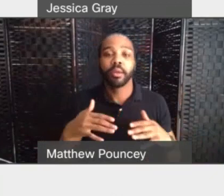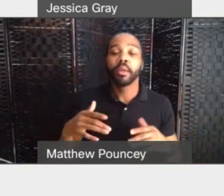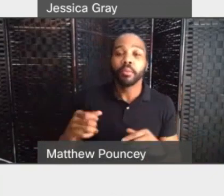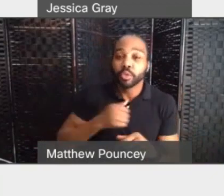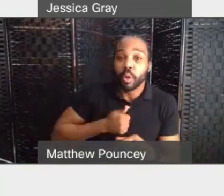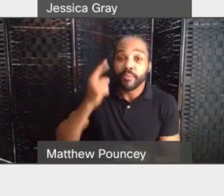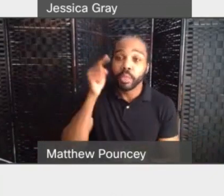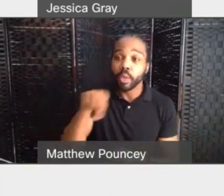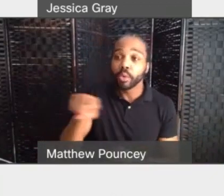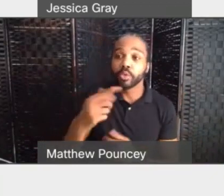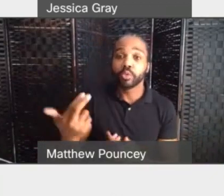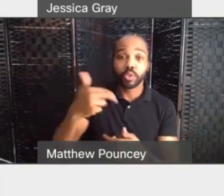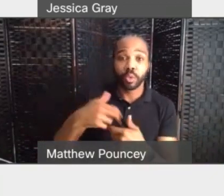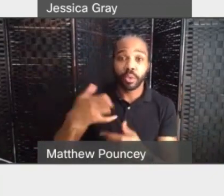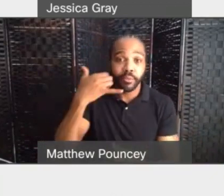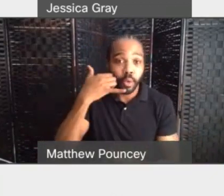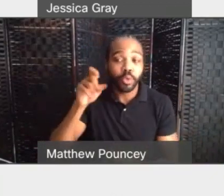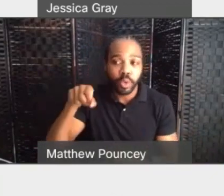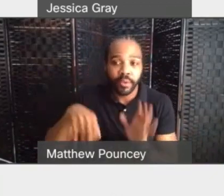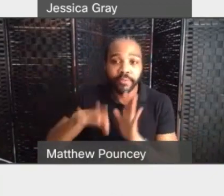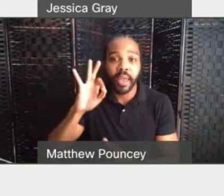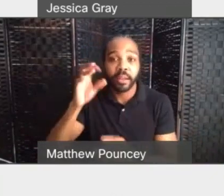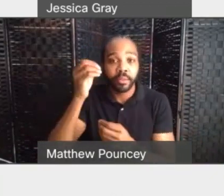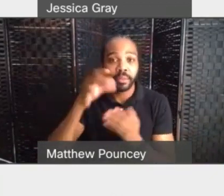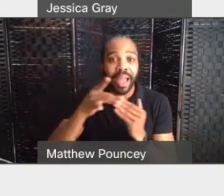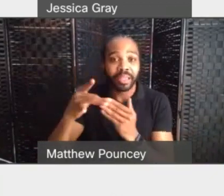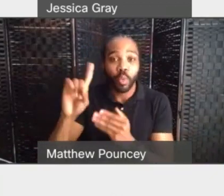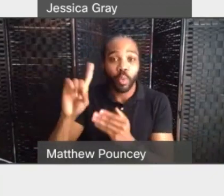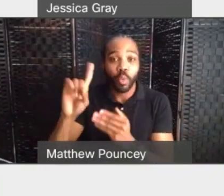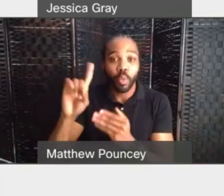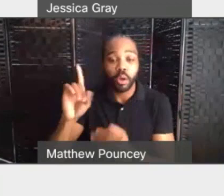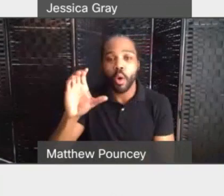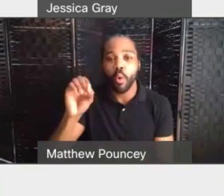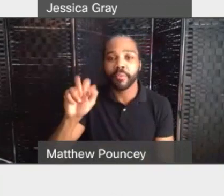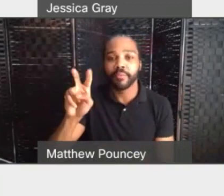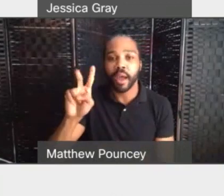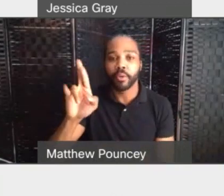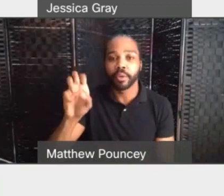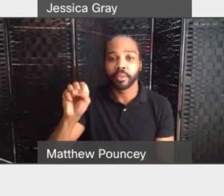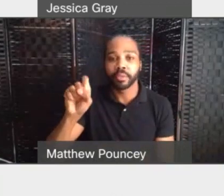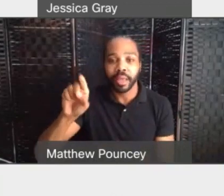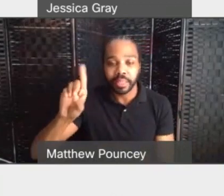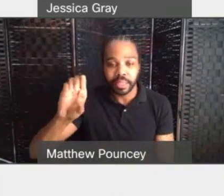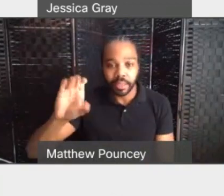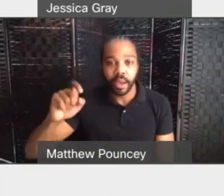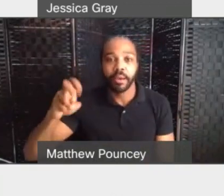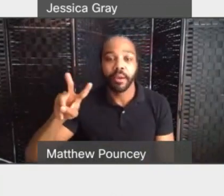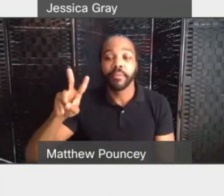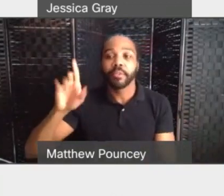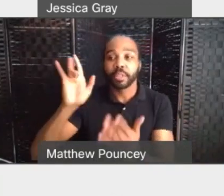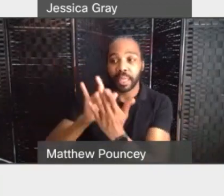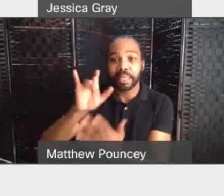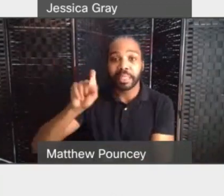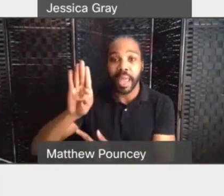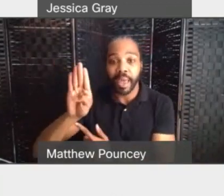on the phone, you can find that guidance under coronavirus.dc.gov and go under the tab phase 2, and you'll